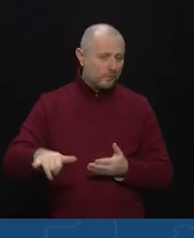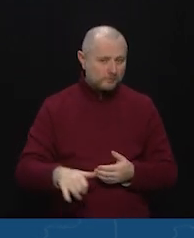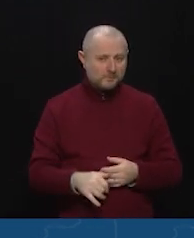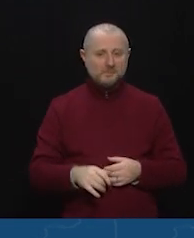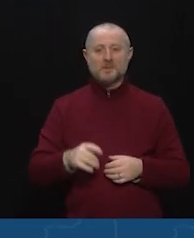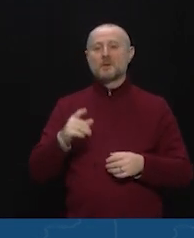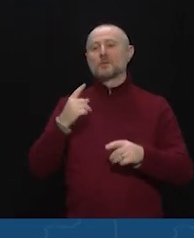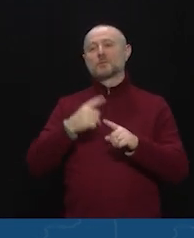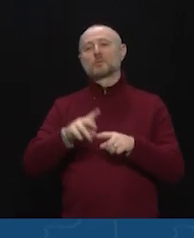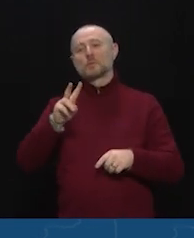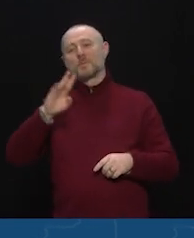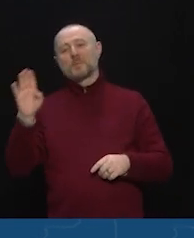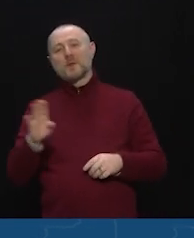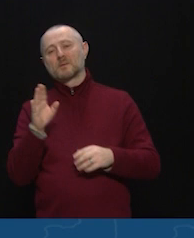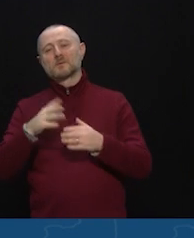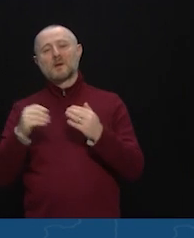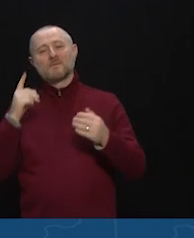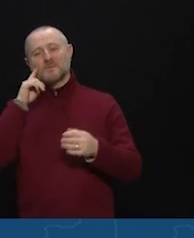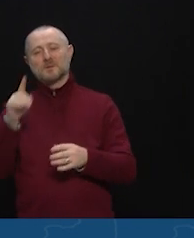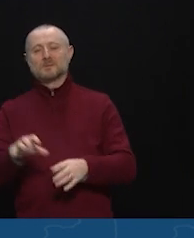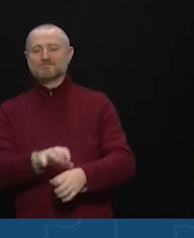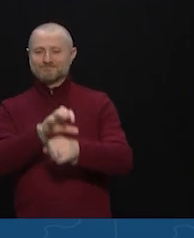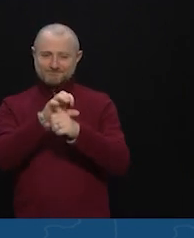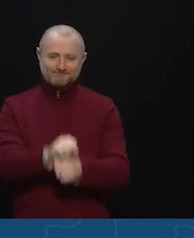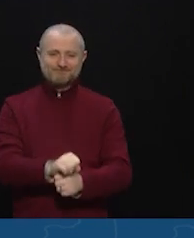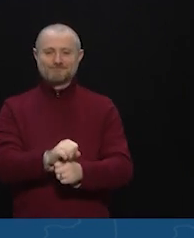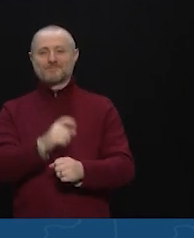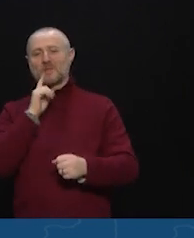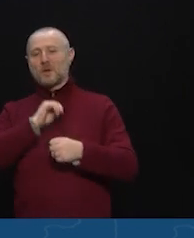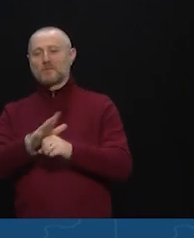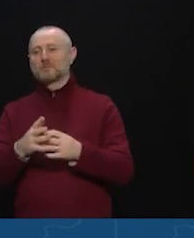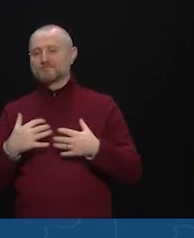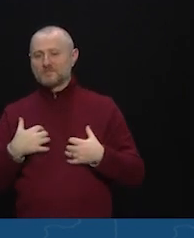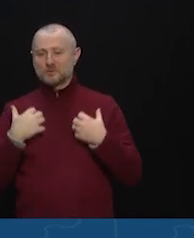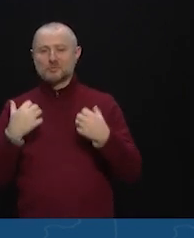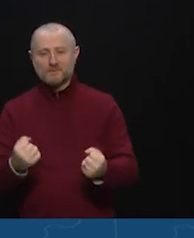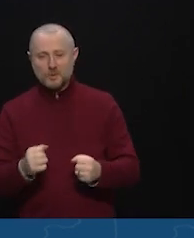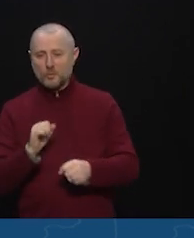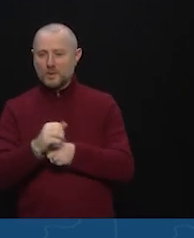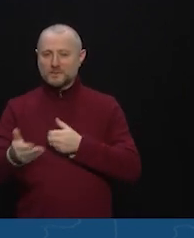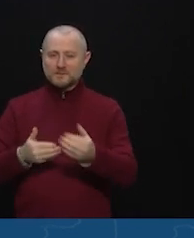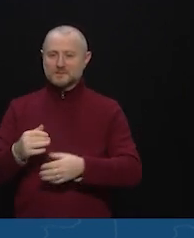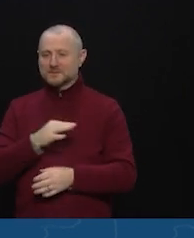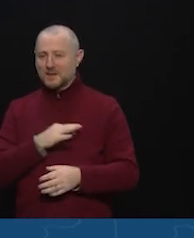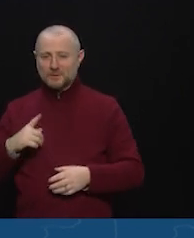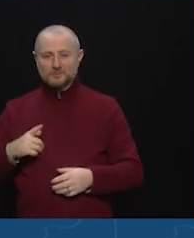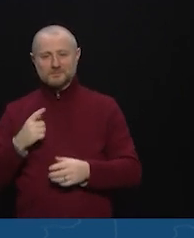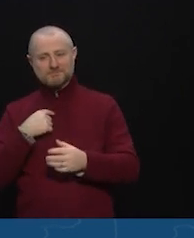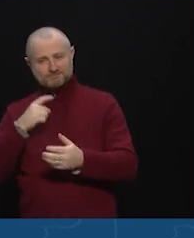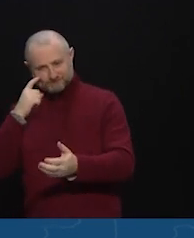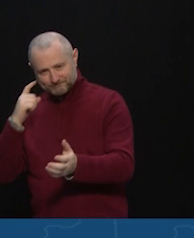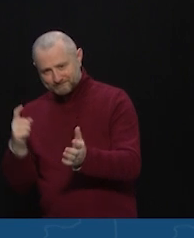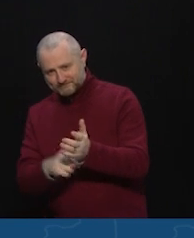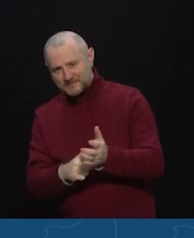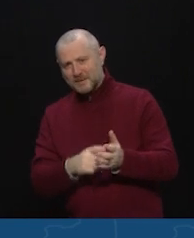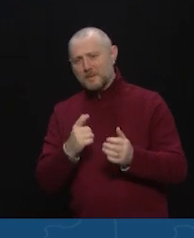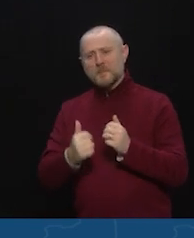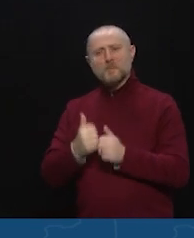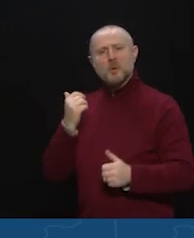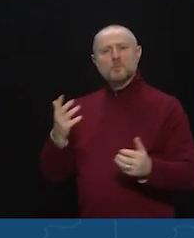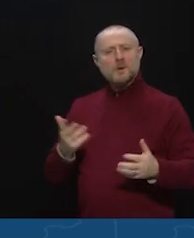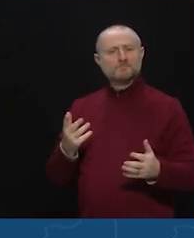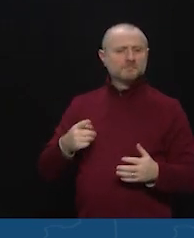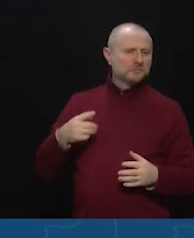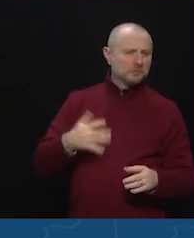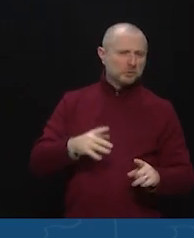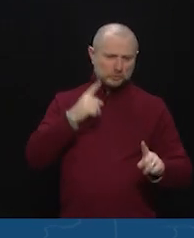initiatives. The goal of that is to work with the legislature and identify what are the most targeted investments that